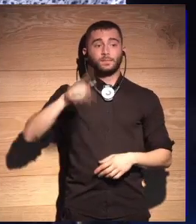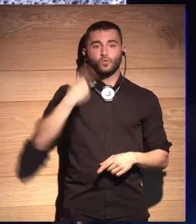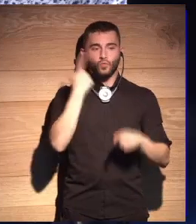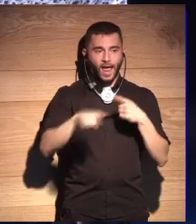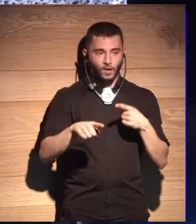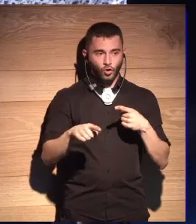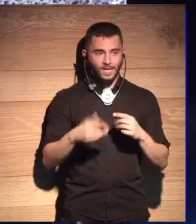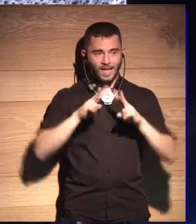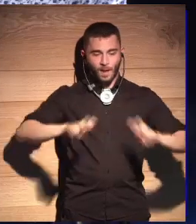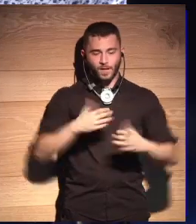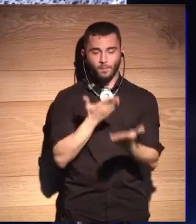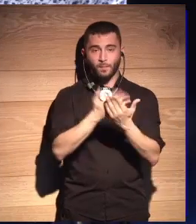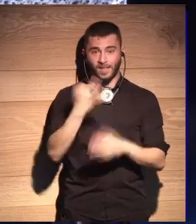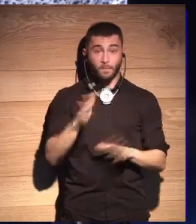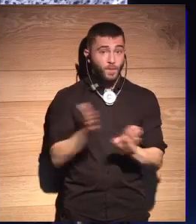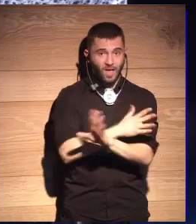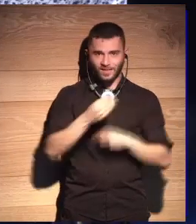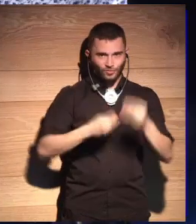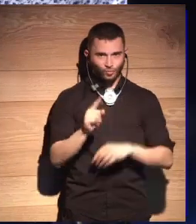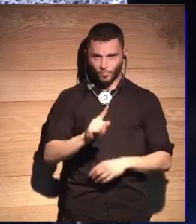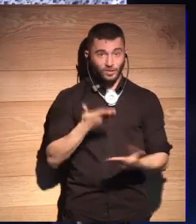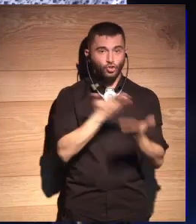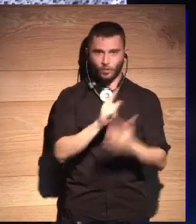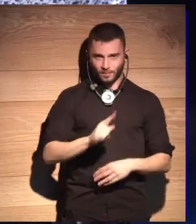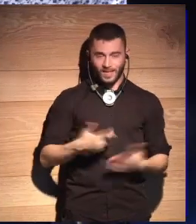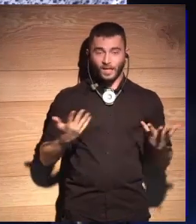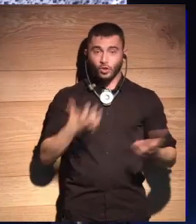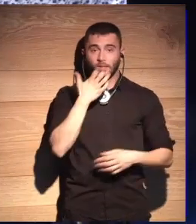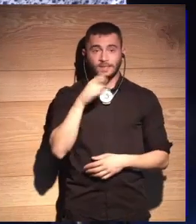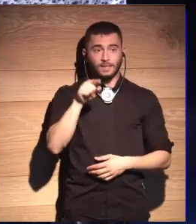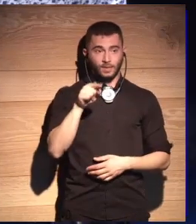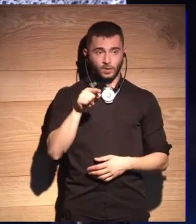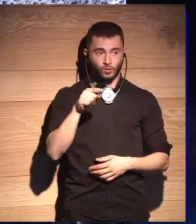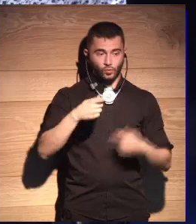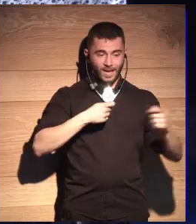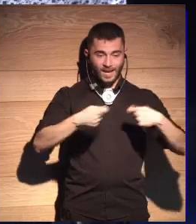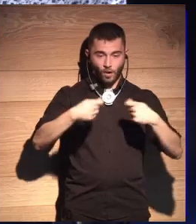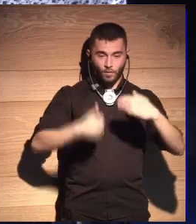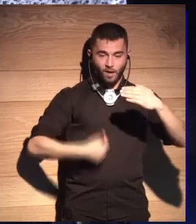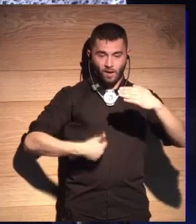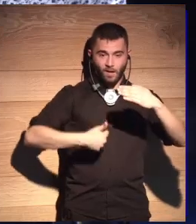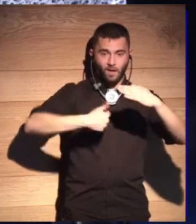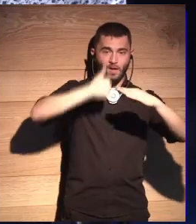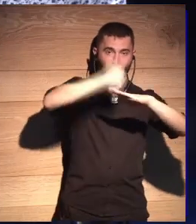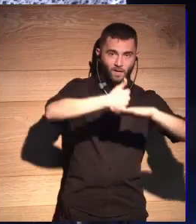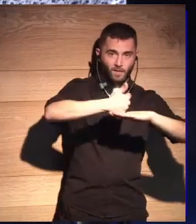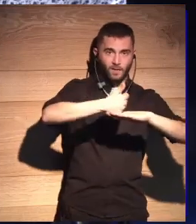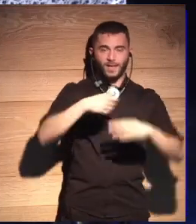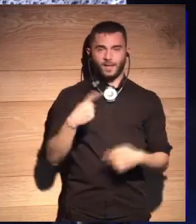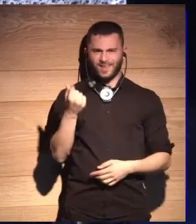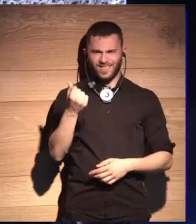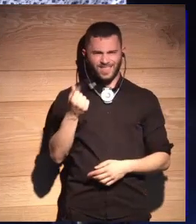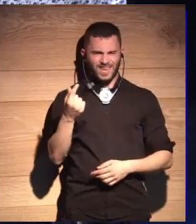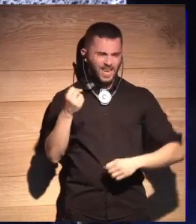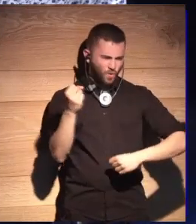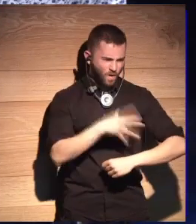be imposed so as to be more transparent and share more data. And also one thing that we haven't done, if you're able to escalate your